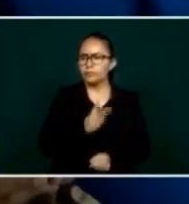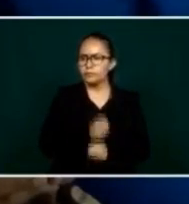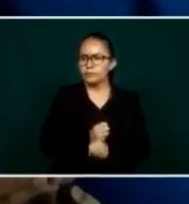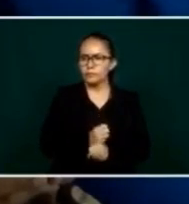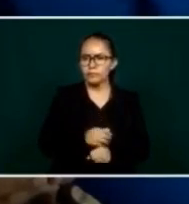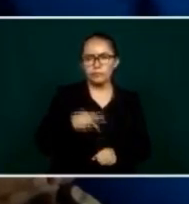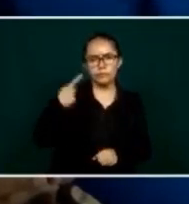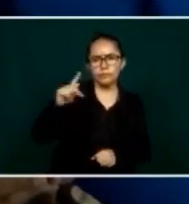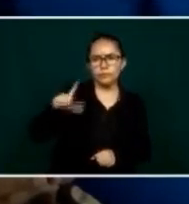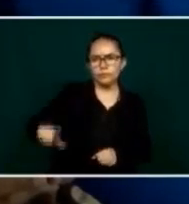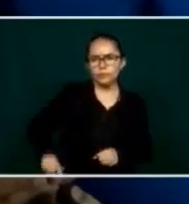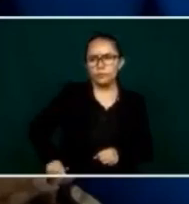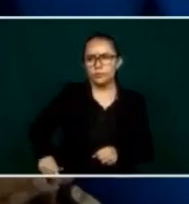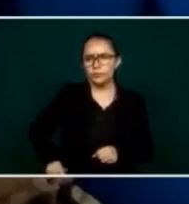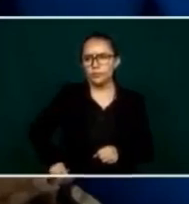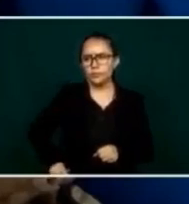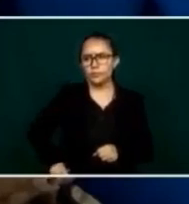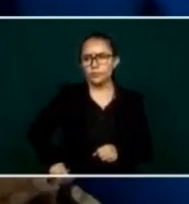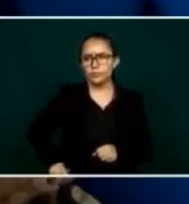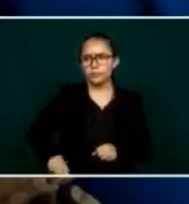things?